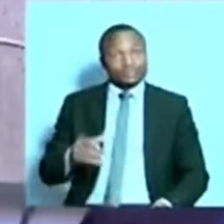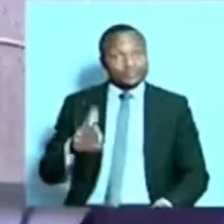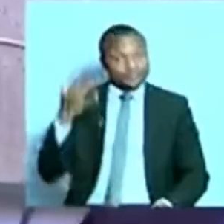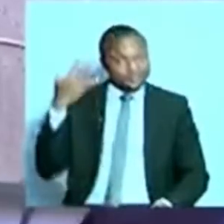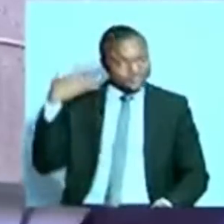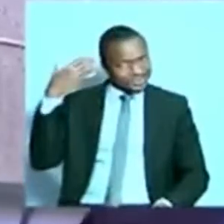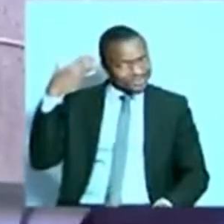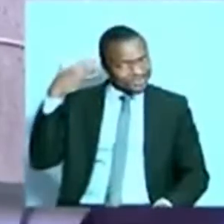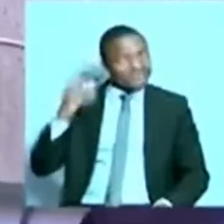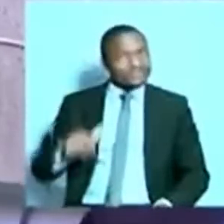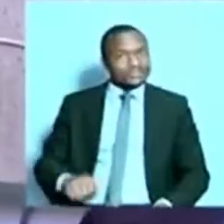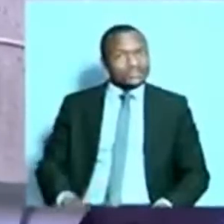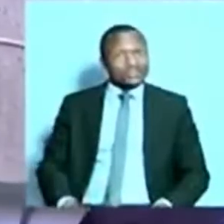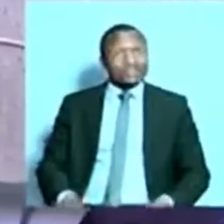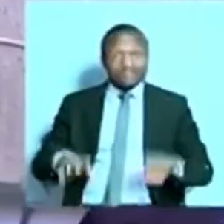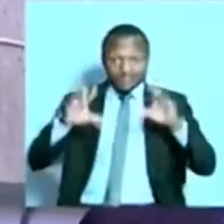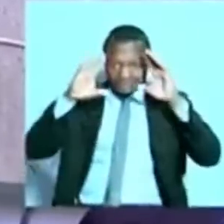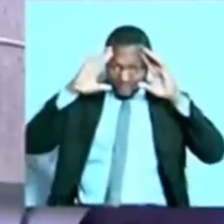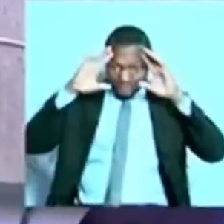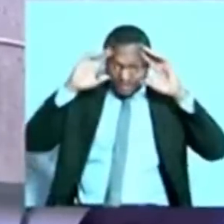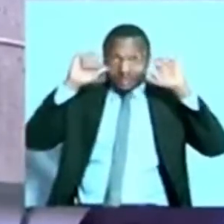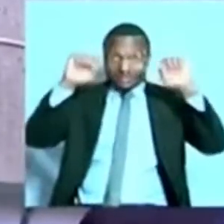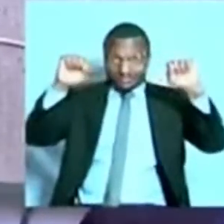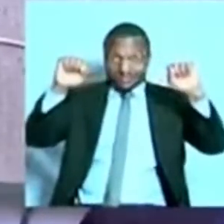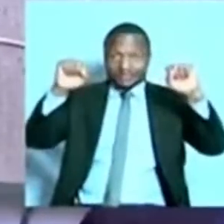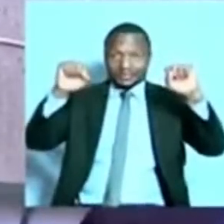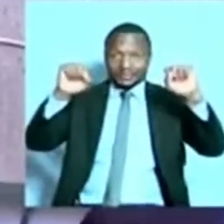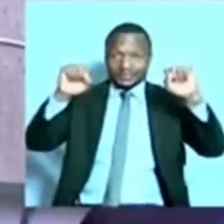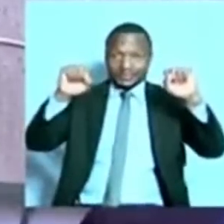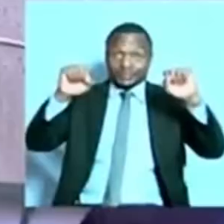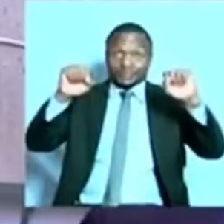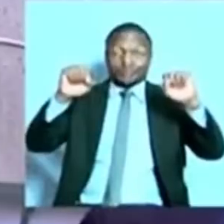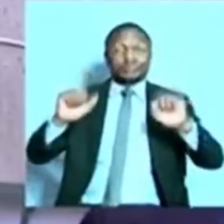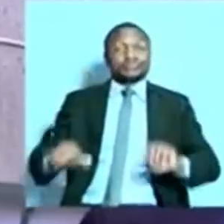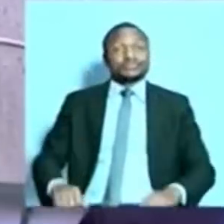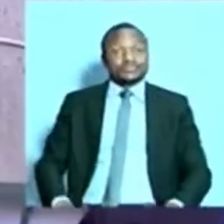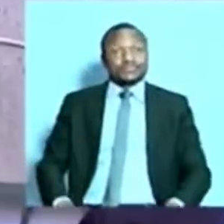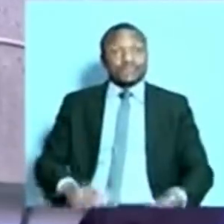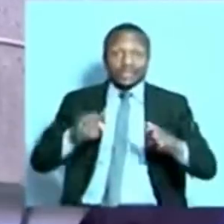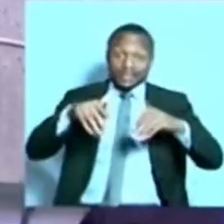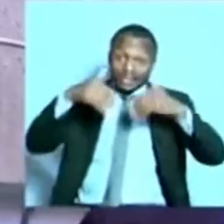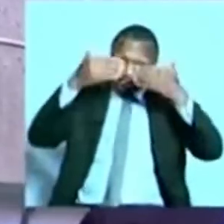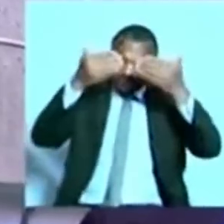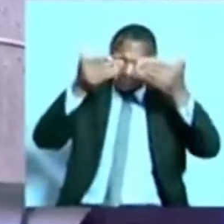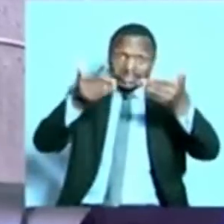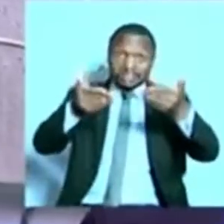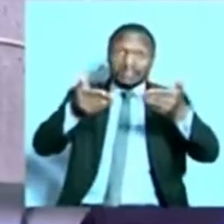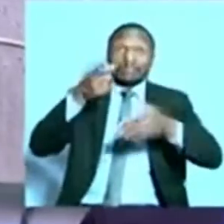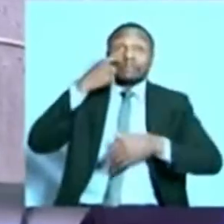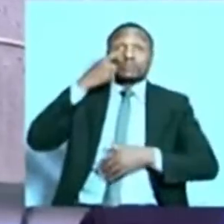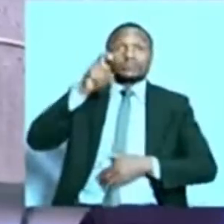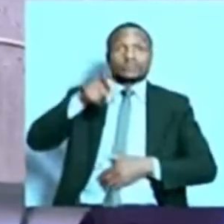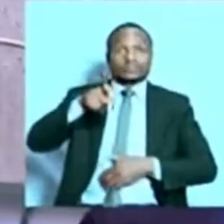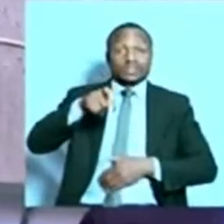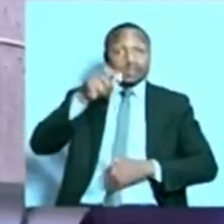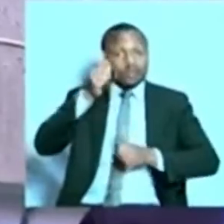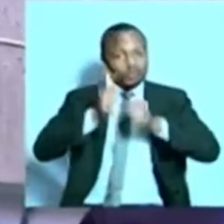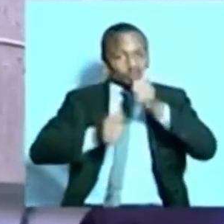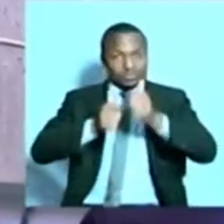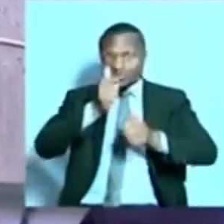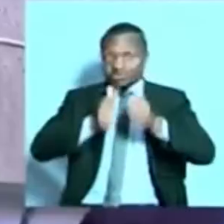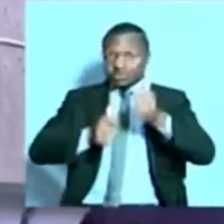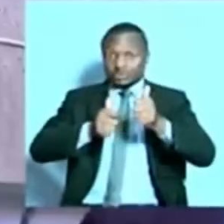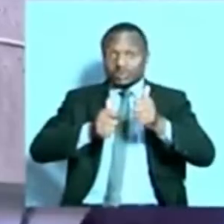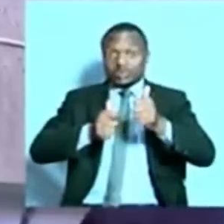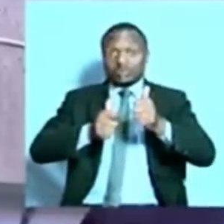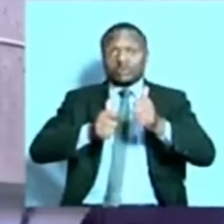recently, His Excellency the Republican President gave directives which were applauded